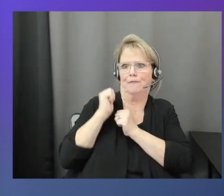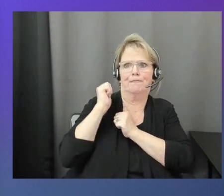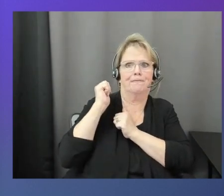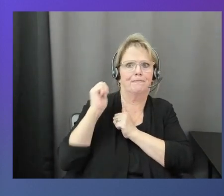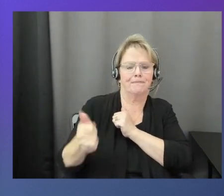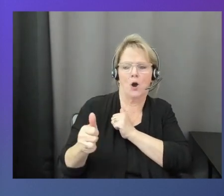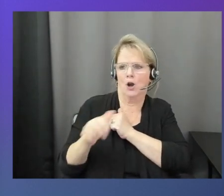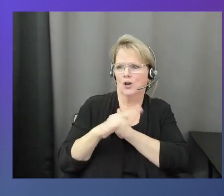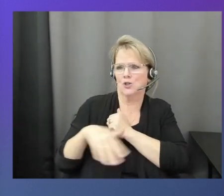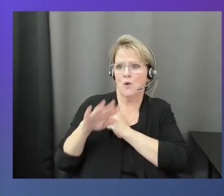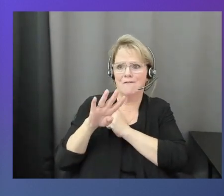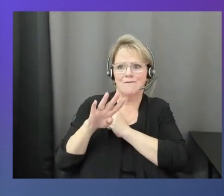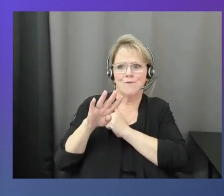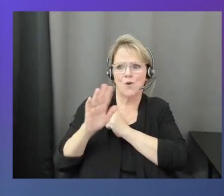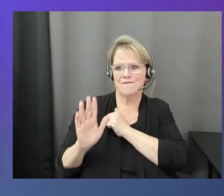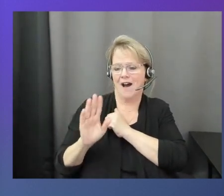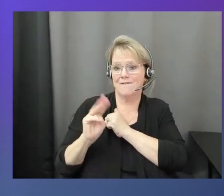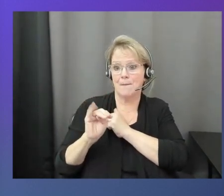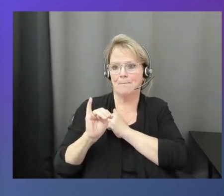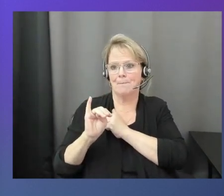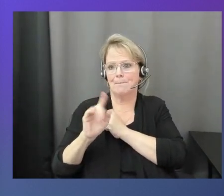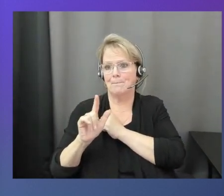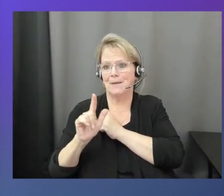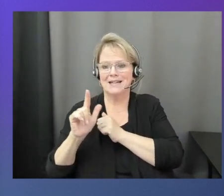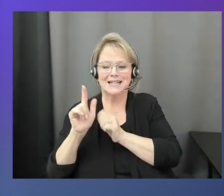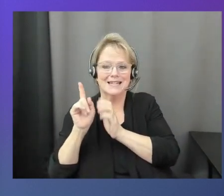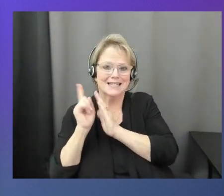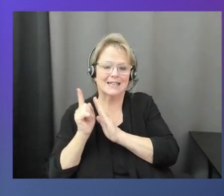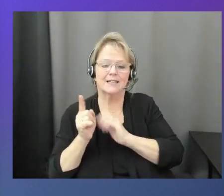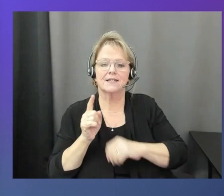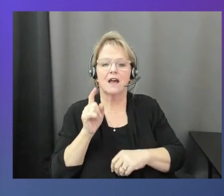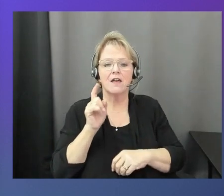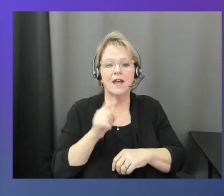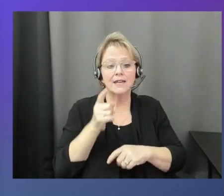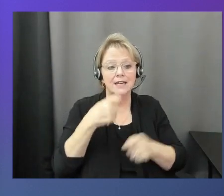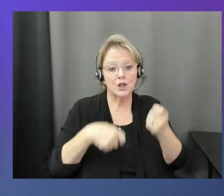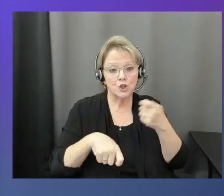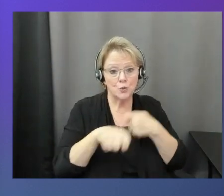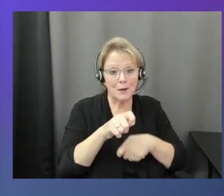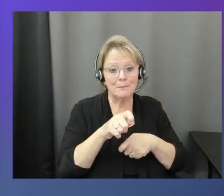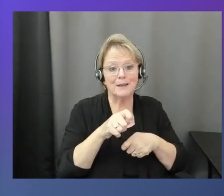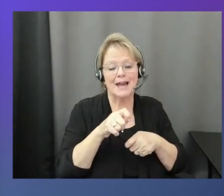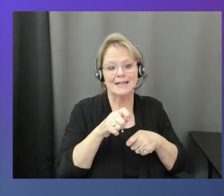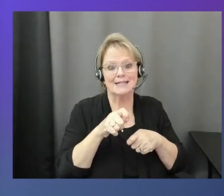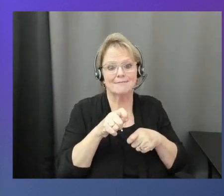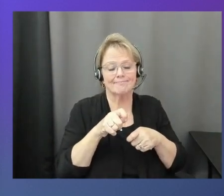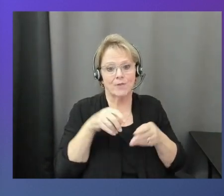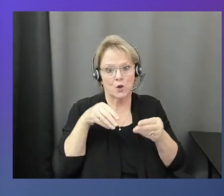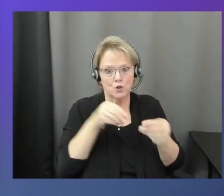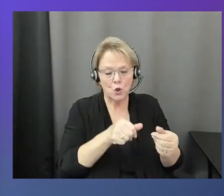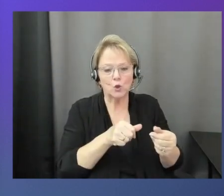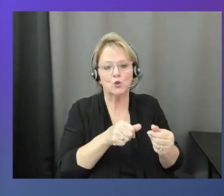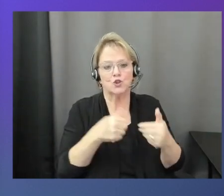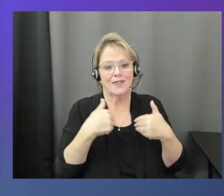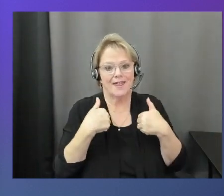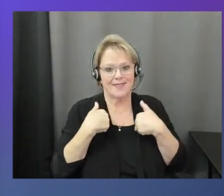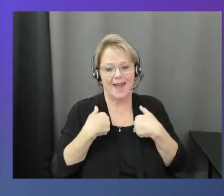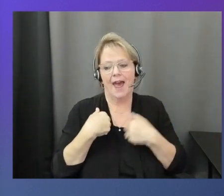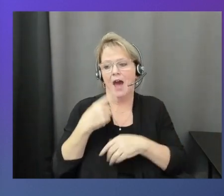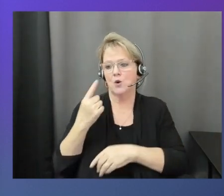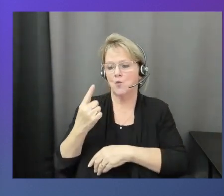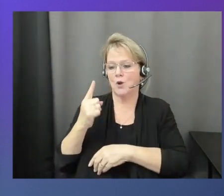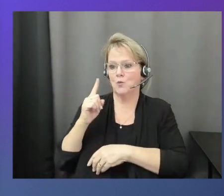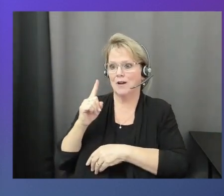milliseconds. While Curtin needed a solution to replace their on-premises solution, so one with the single-digit millisecond for their staff and